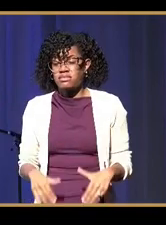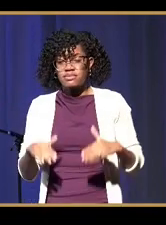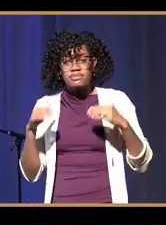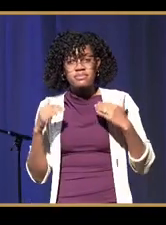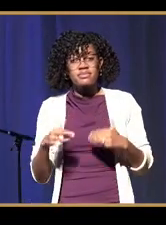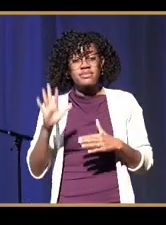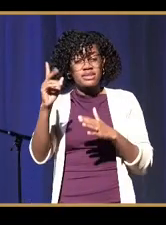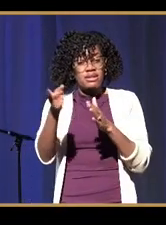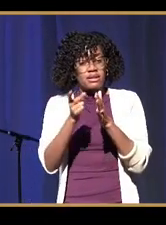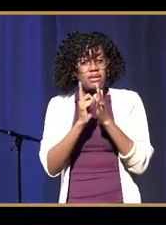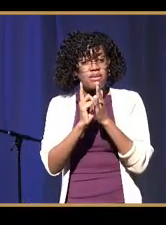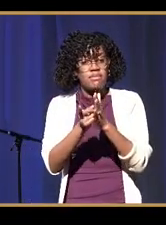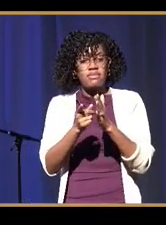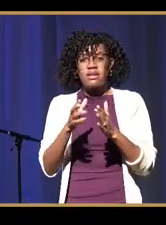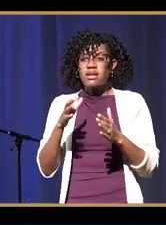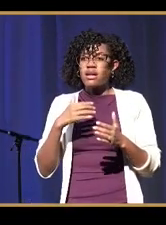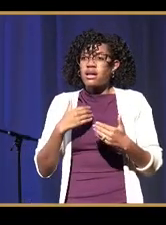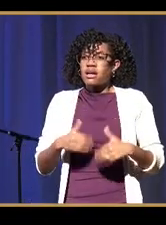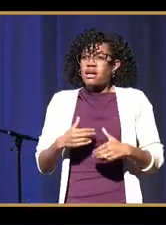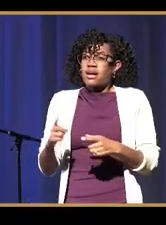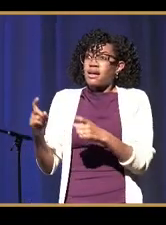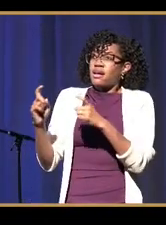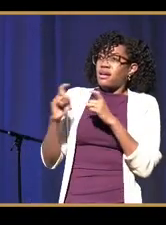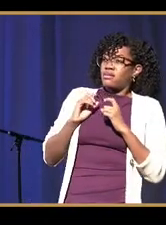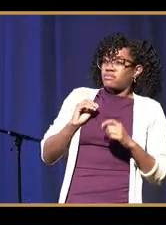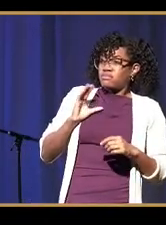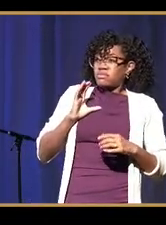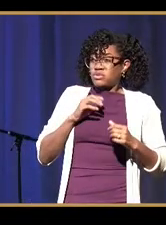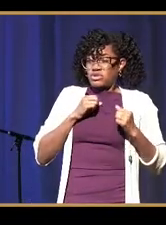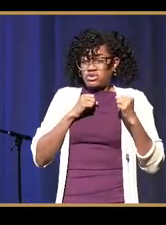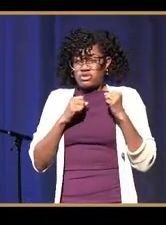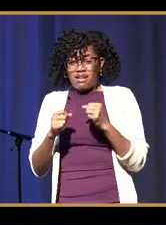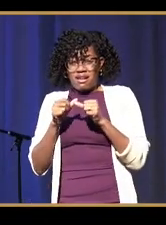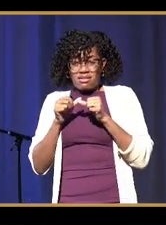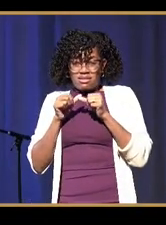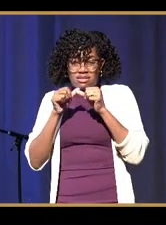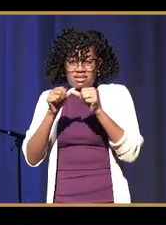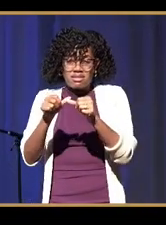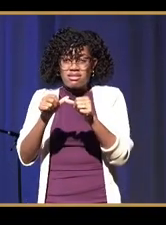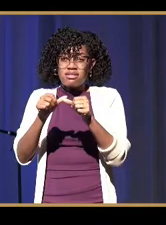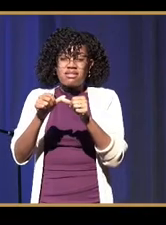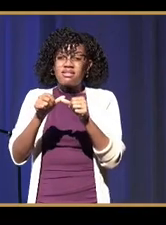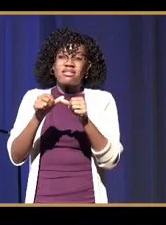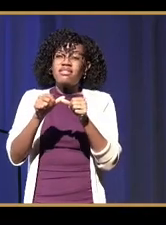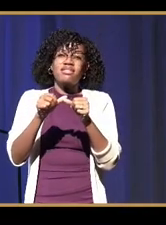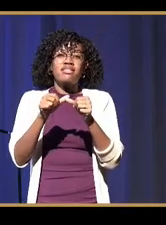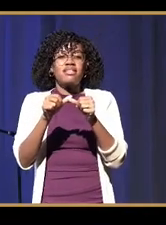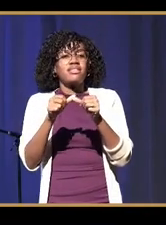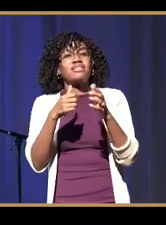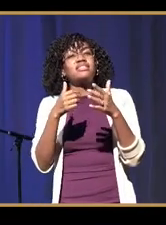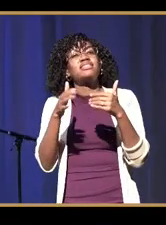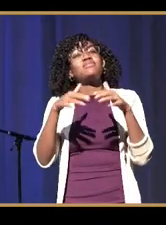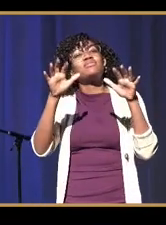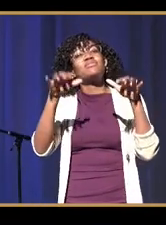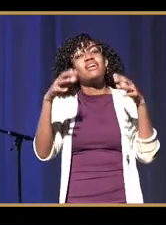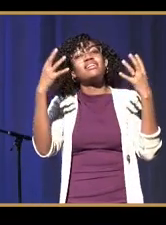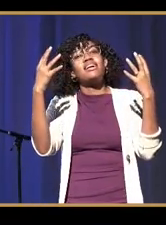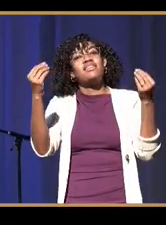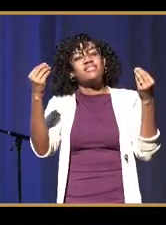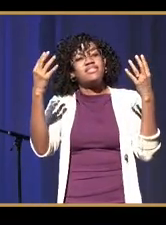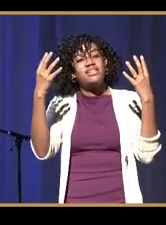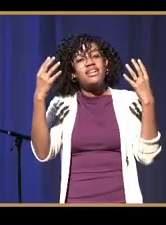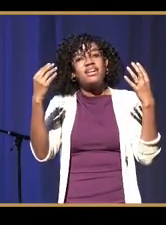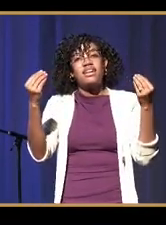that's what gives me strength to believe that even if it rains outside,